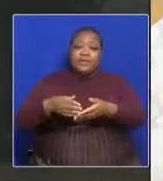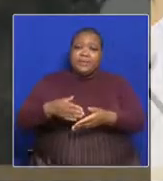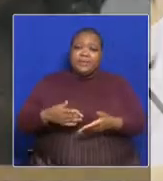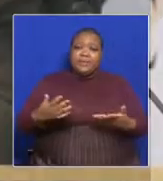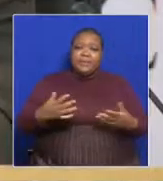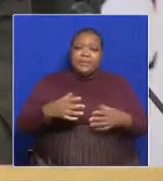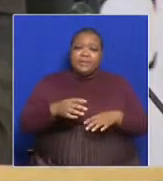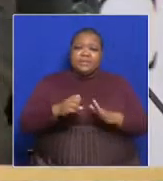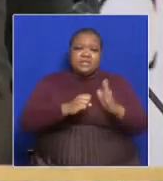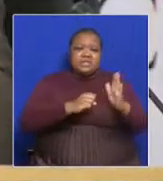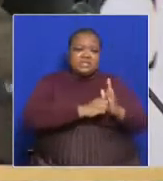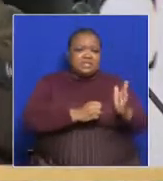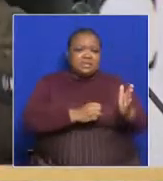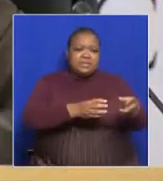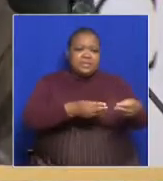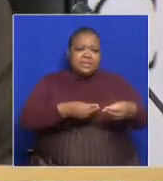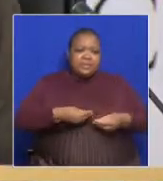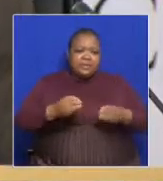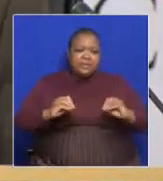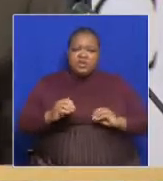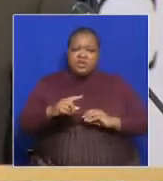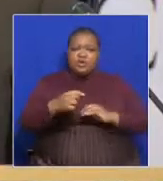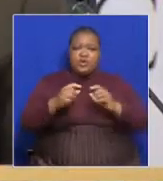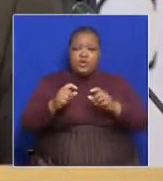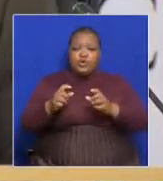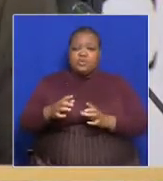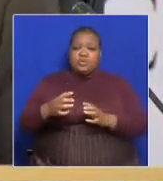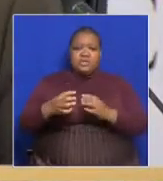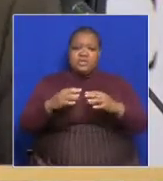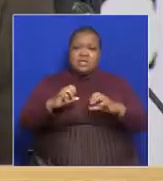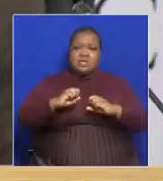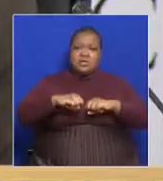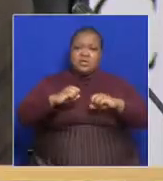don't agree with this, Commissioner. Okay. Yes. Now let's go to 654.